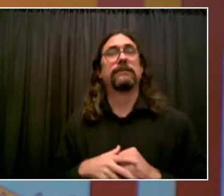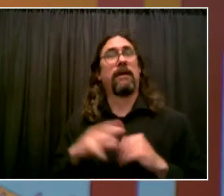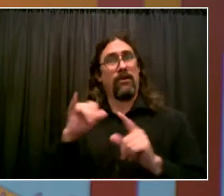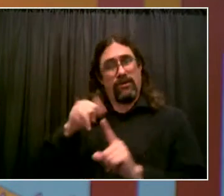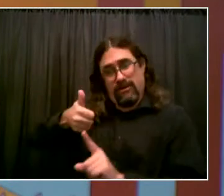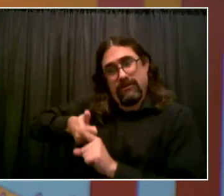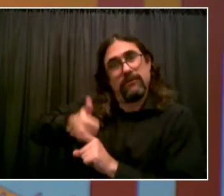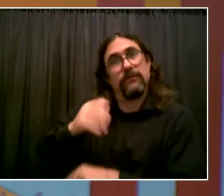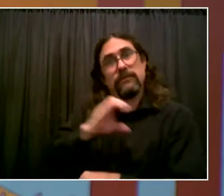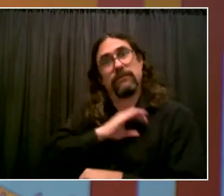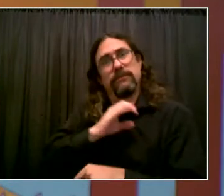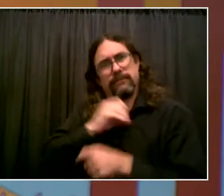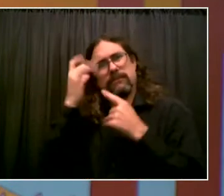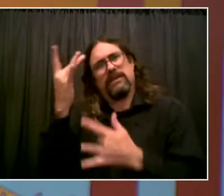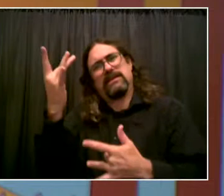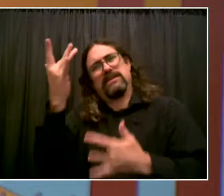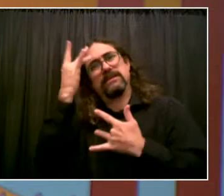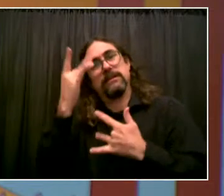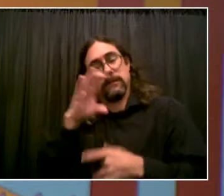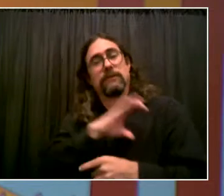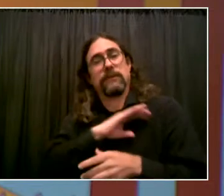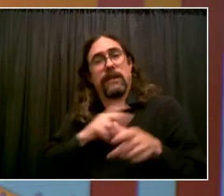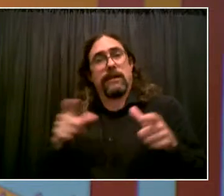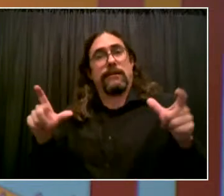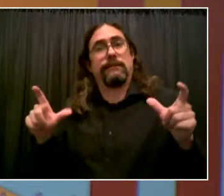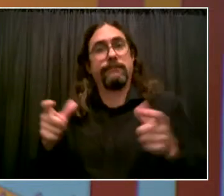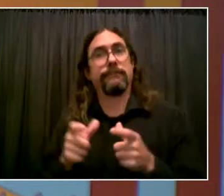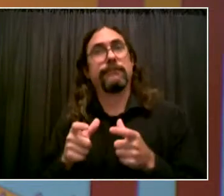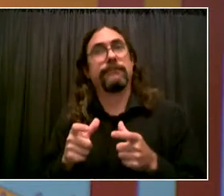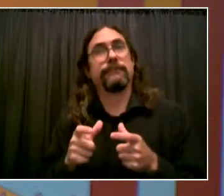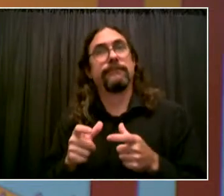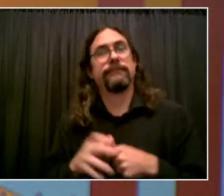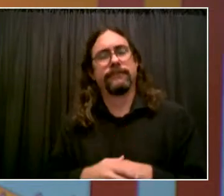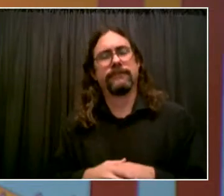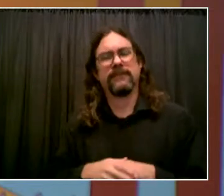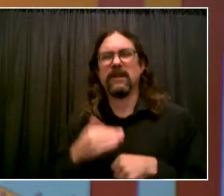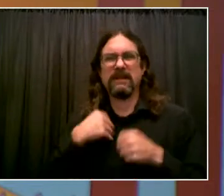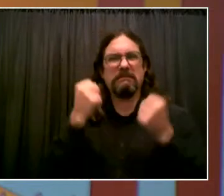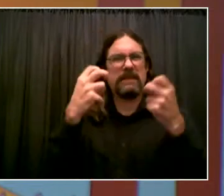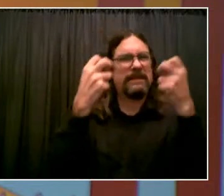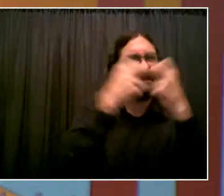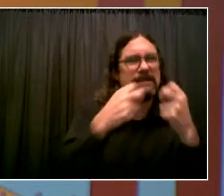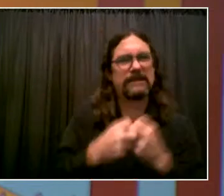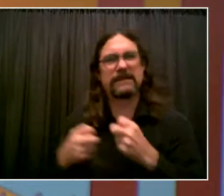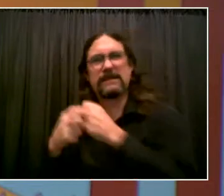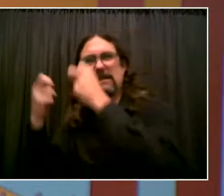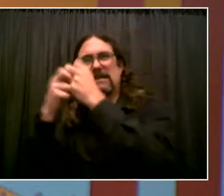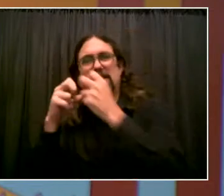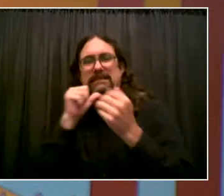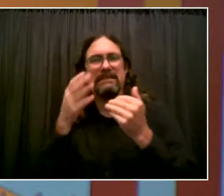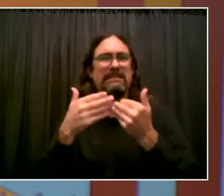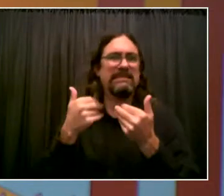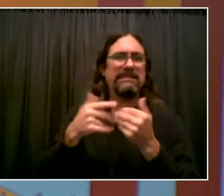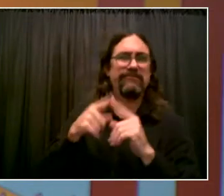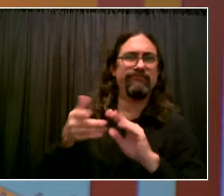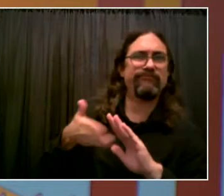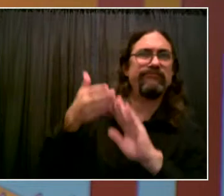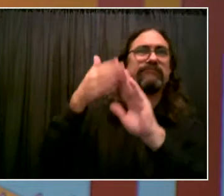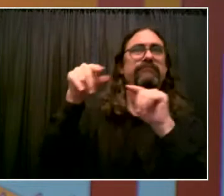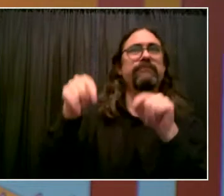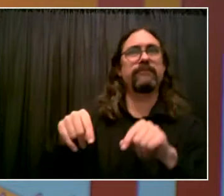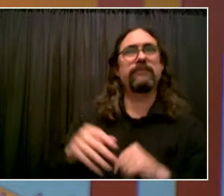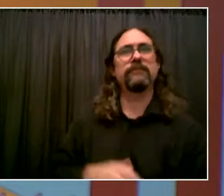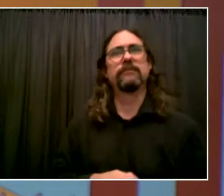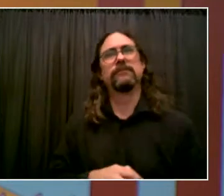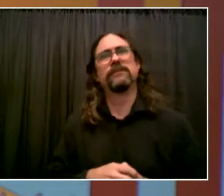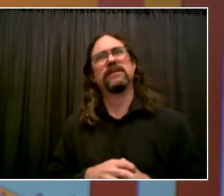challenges. So we need to reorient to get us back to the strong levels of enforcement that we